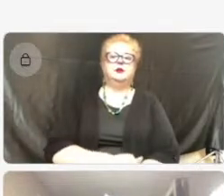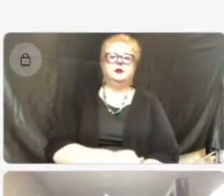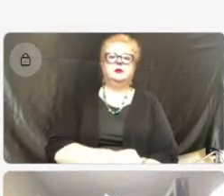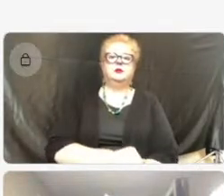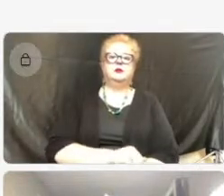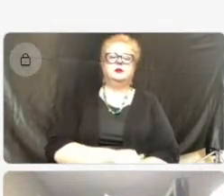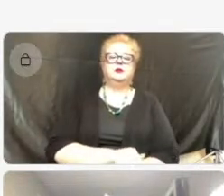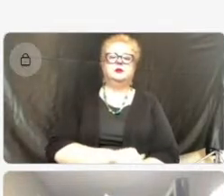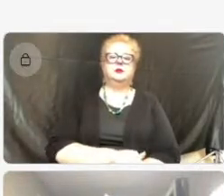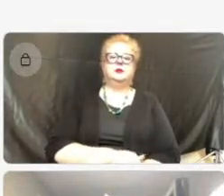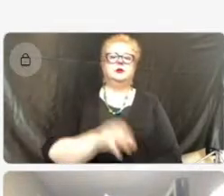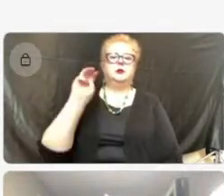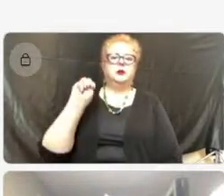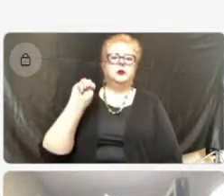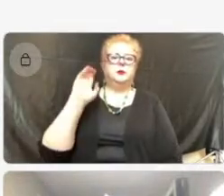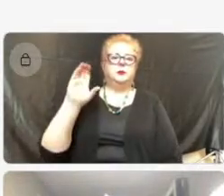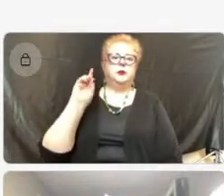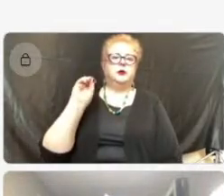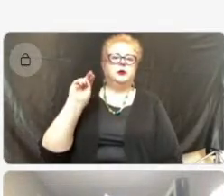Commissioner McDonald?